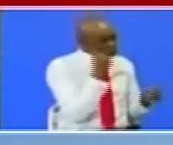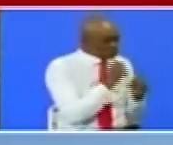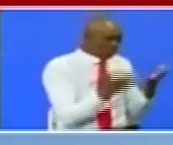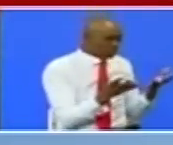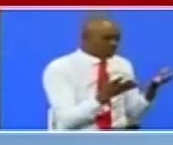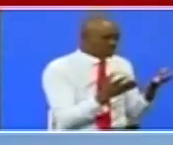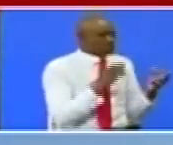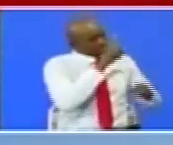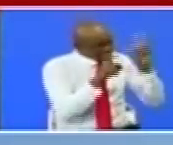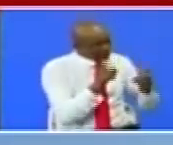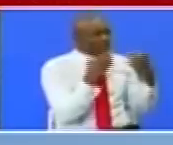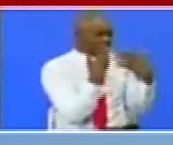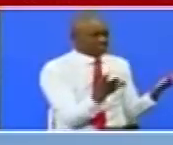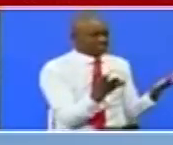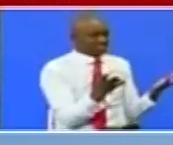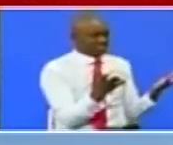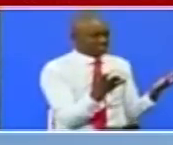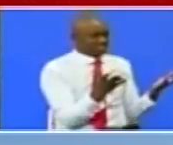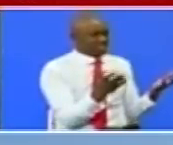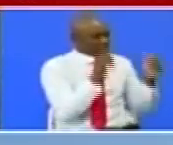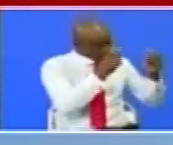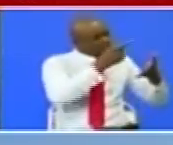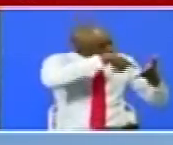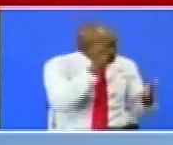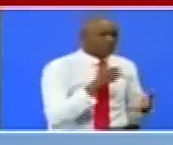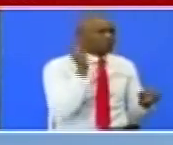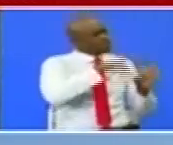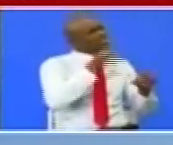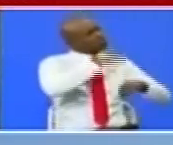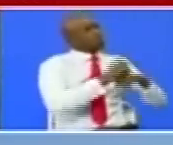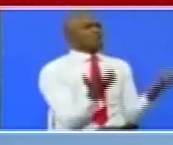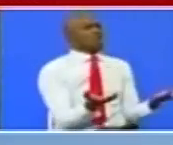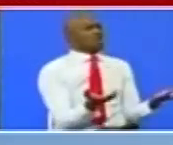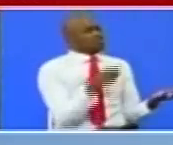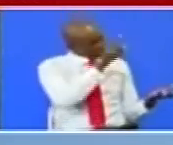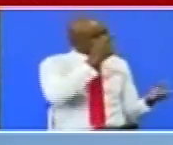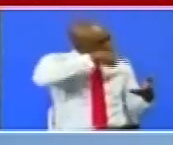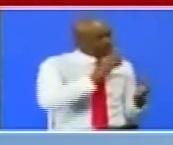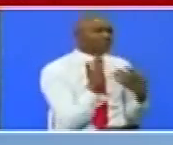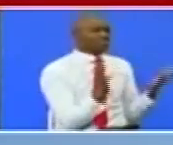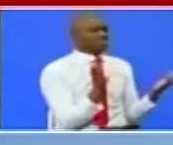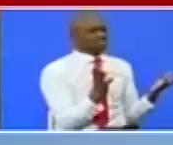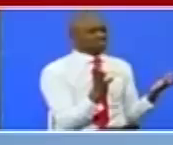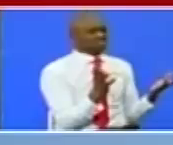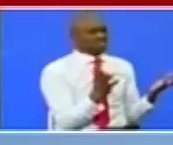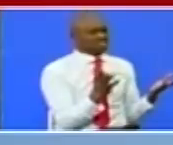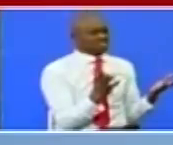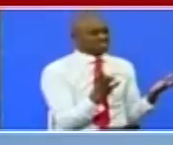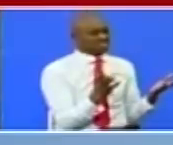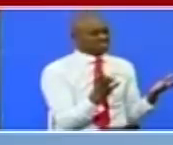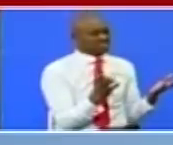did the interview and we agreed that he's going to be joining. And I've really